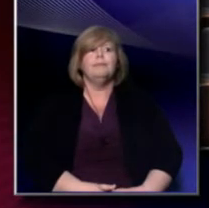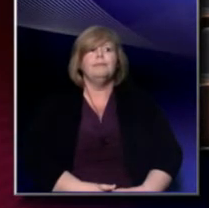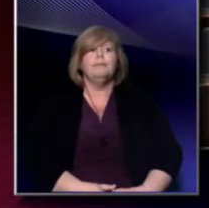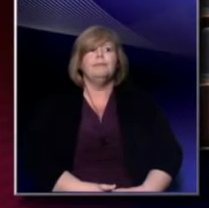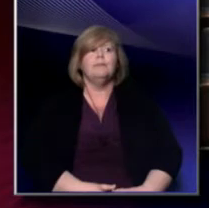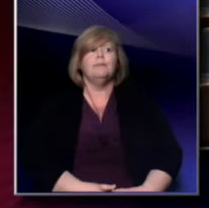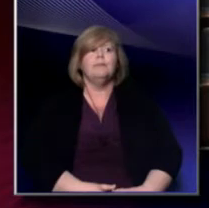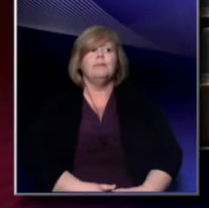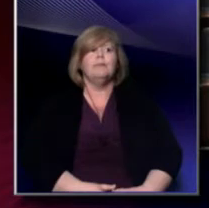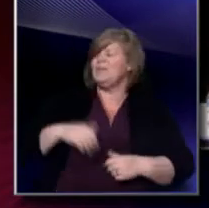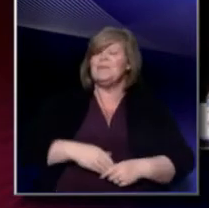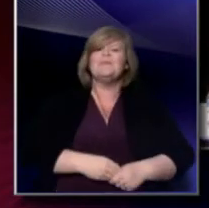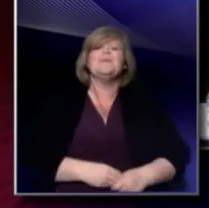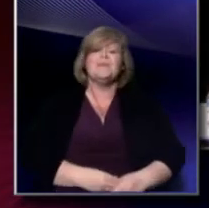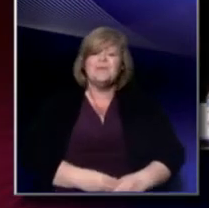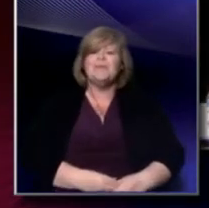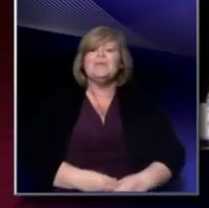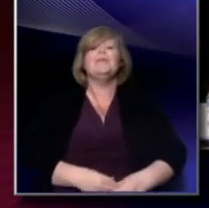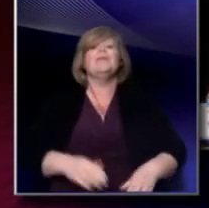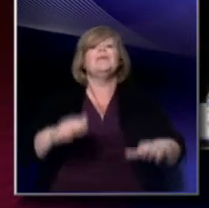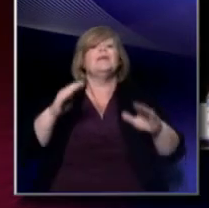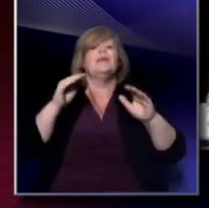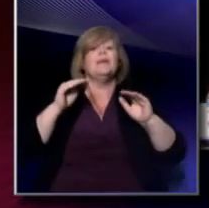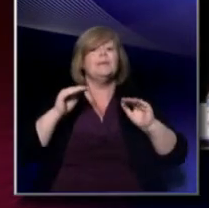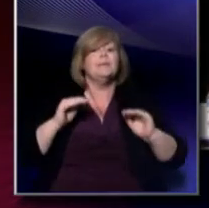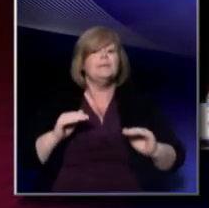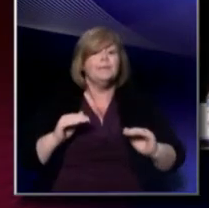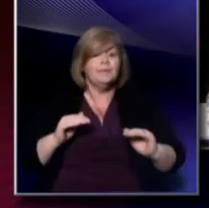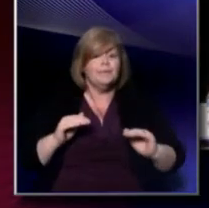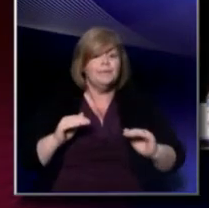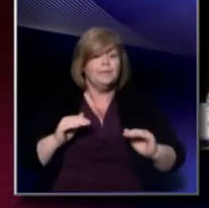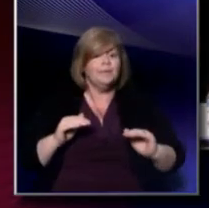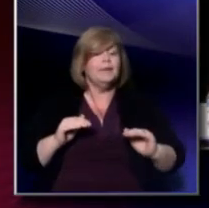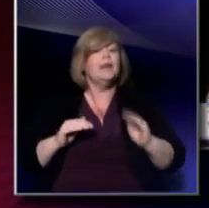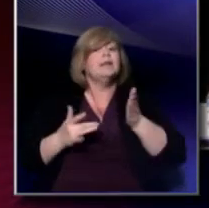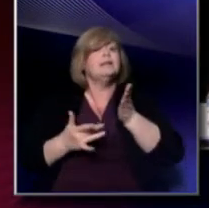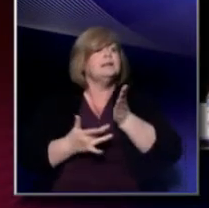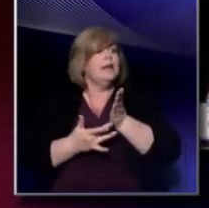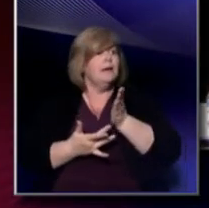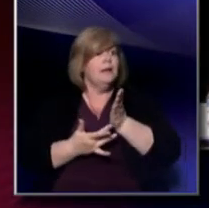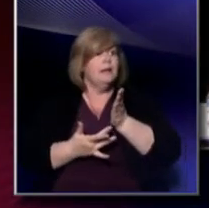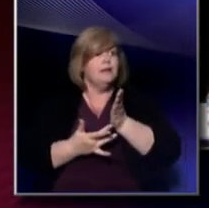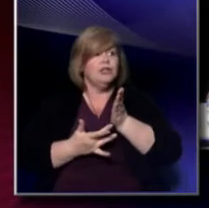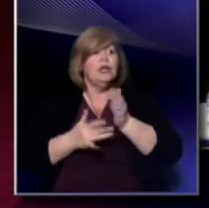Any questions for Anita? The next will be Information Technology, Paul Creasy.